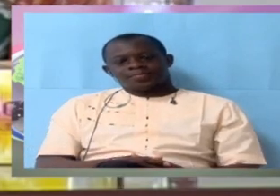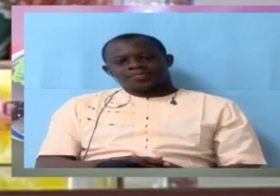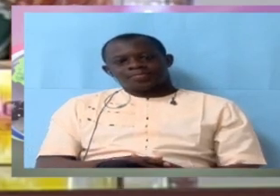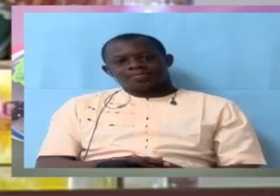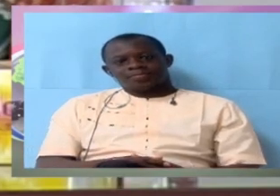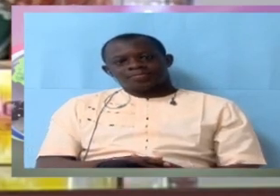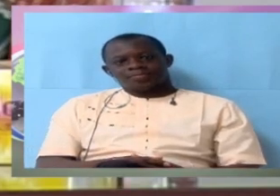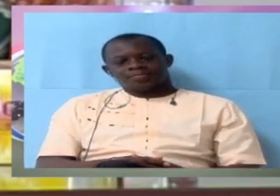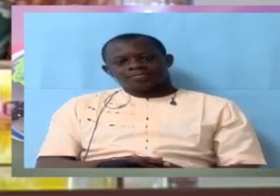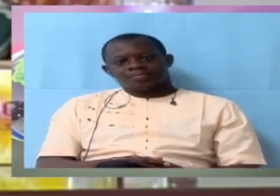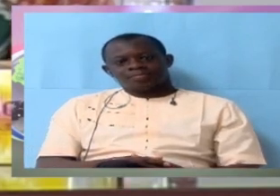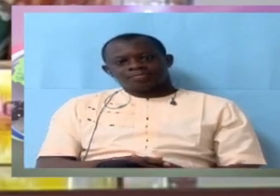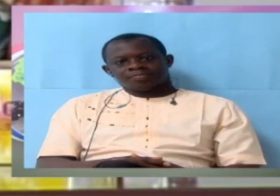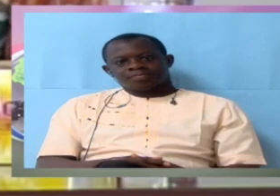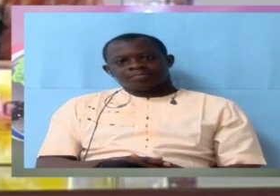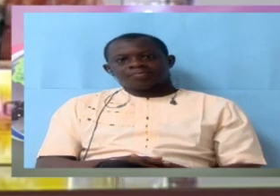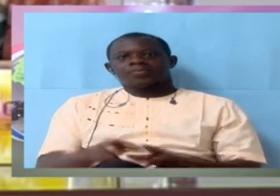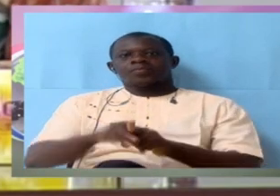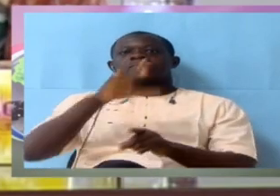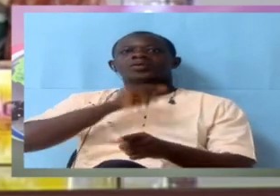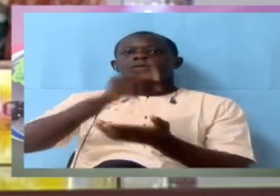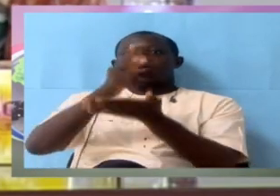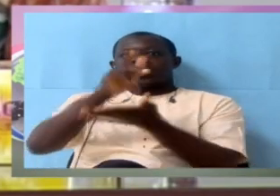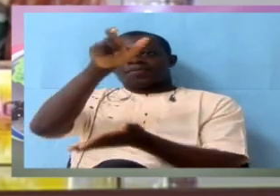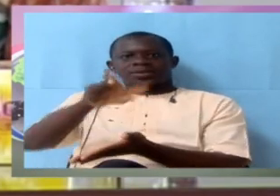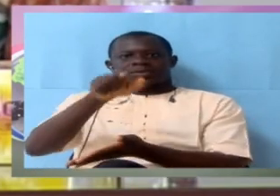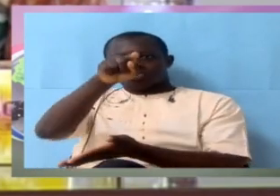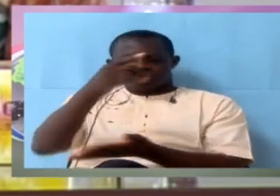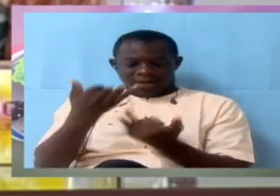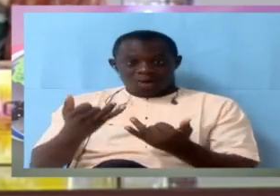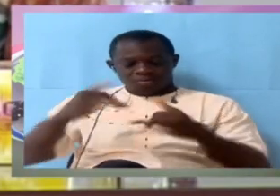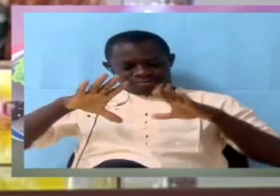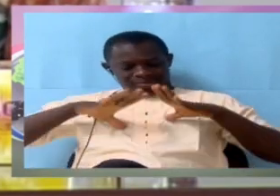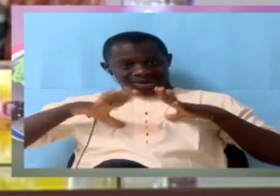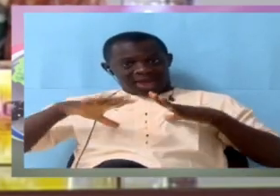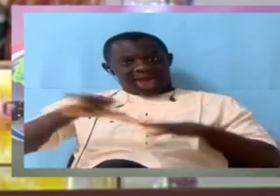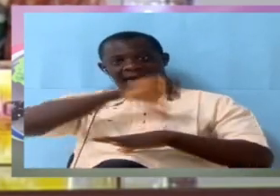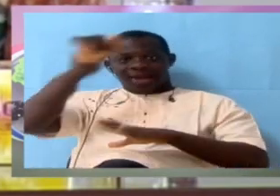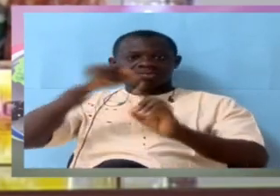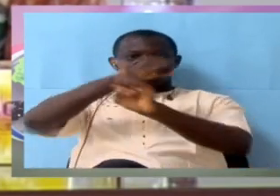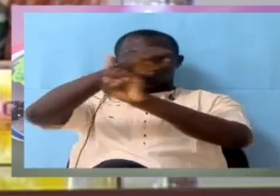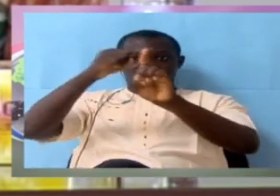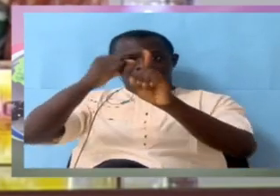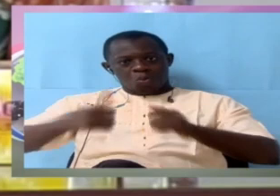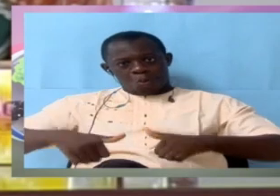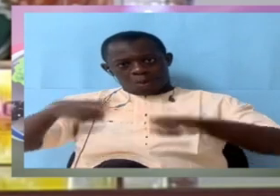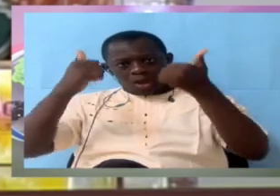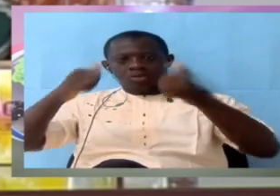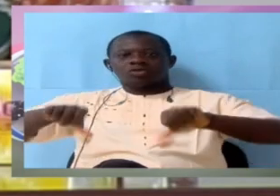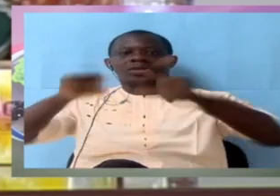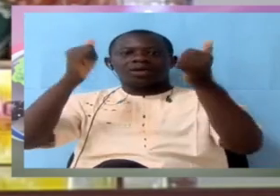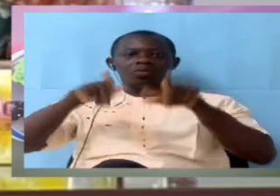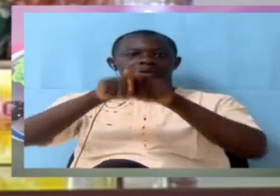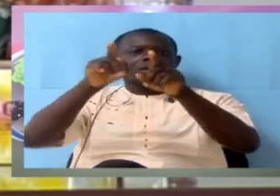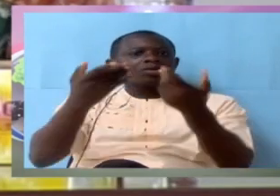Okay. Okay. Mr. Witness, at this point, are you ready and comfortable to proceed before this commission today? Yes,